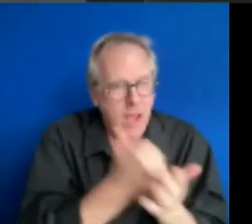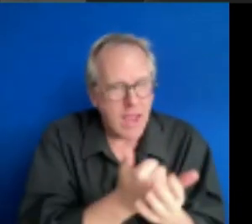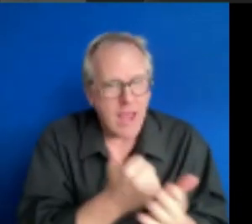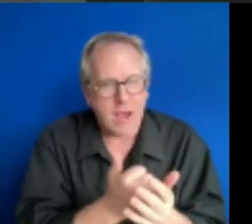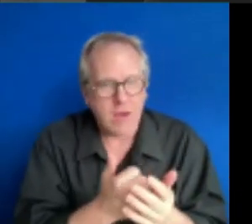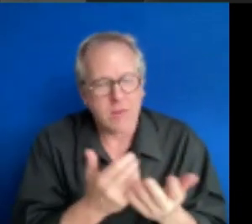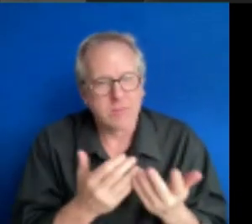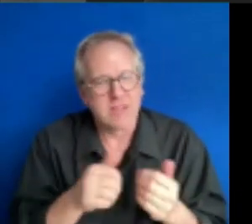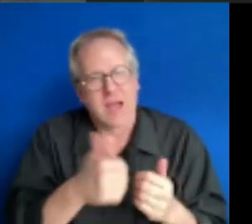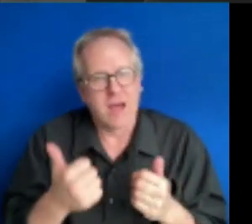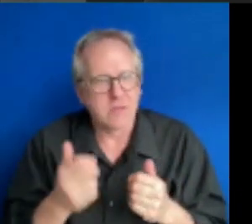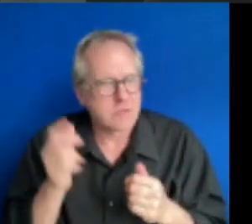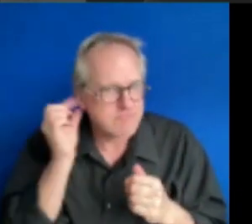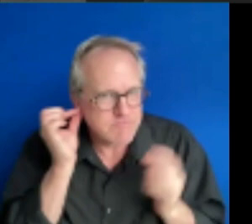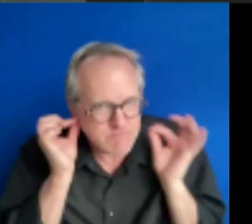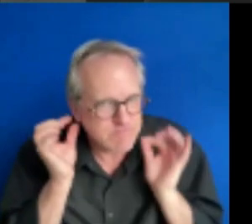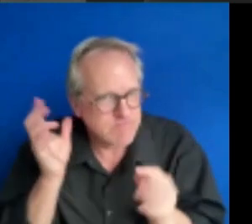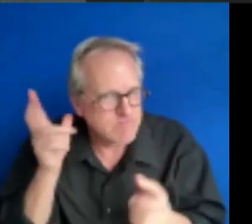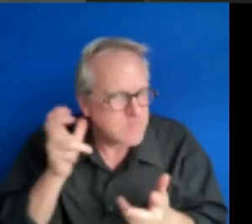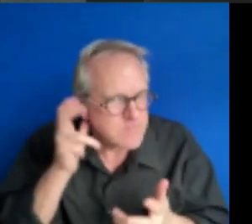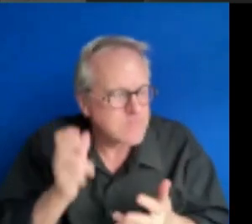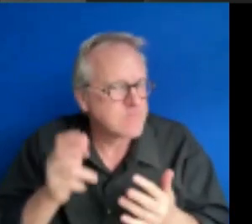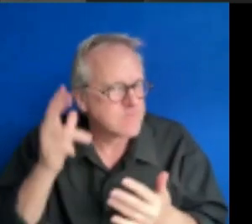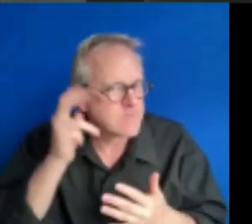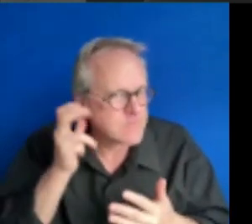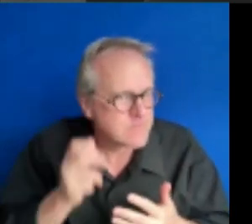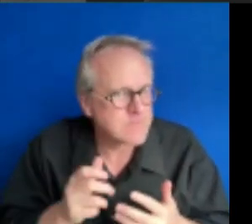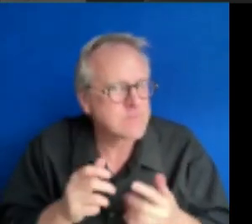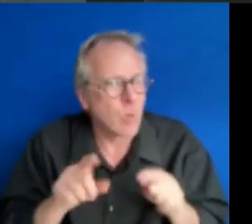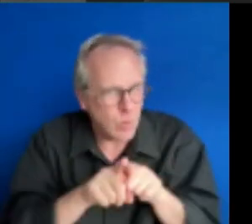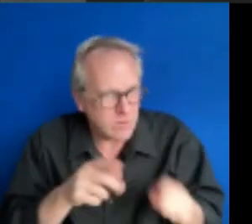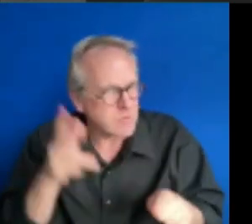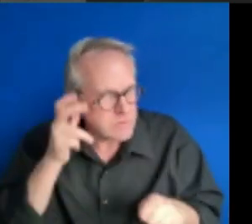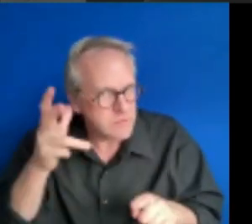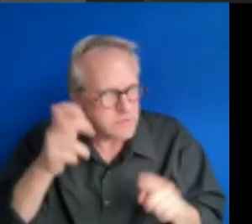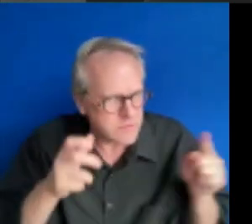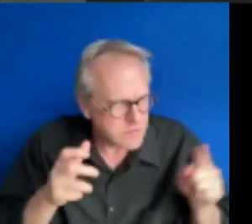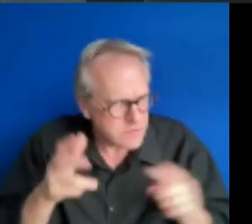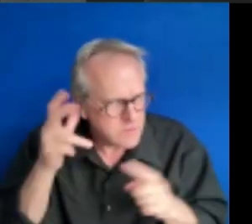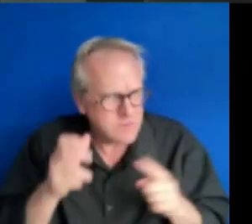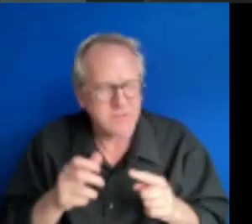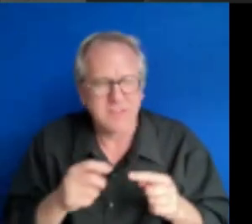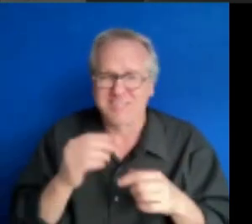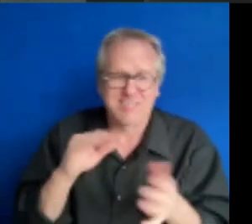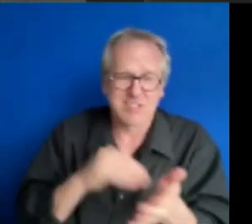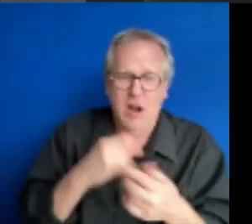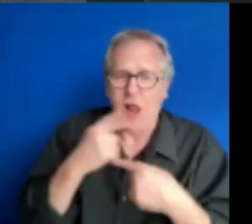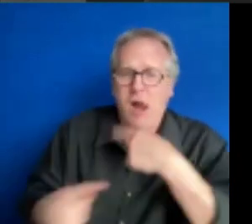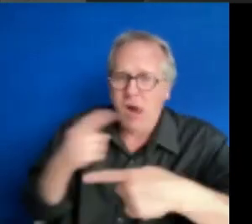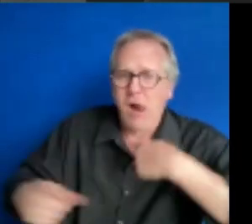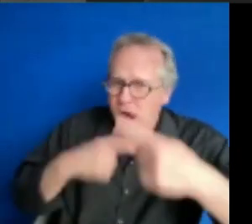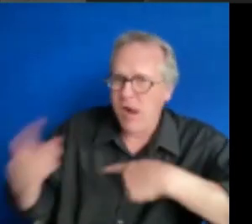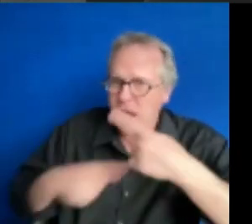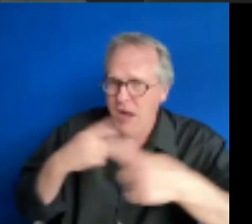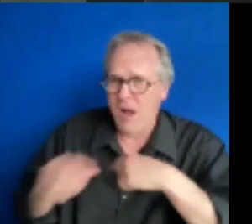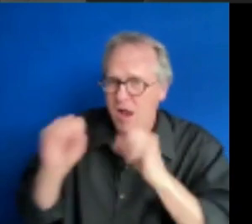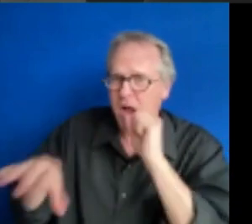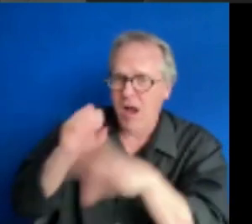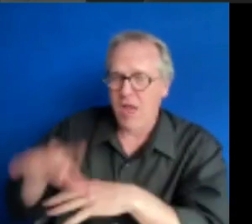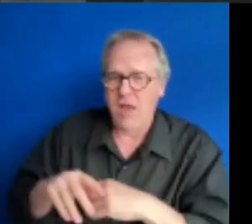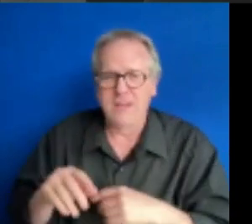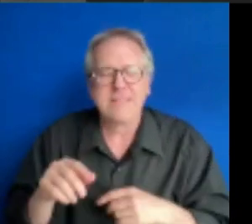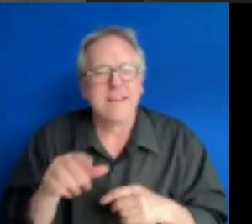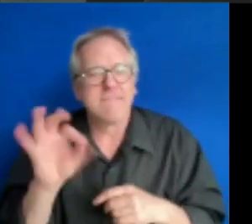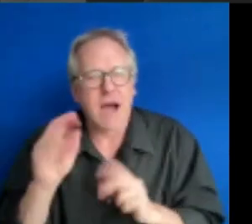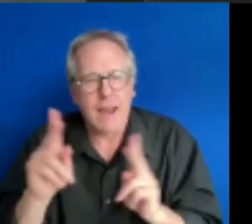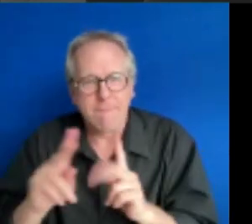the extra set of ears in the room as information is being thrown at you. Find those people that